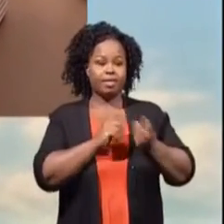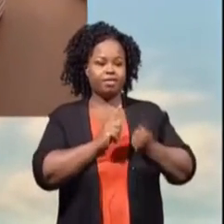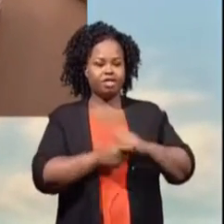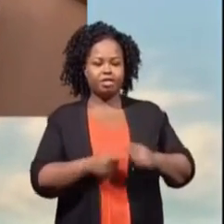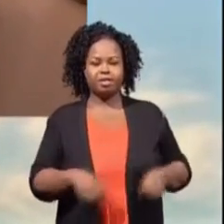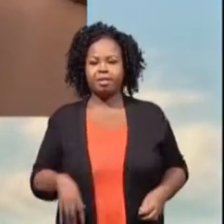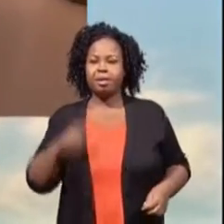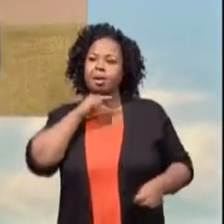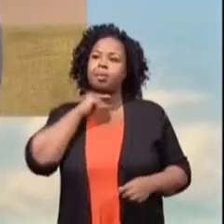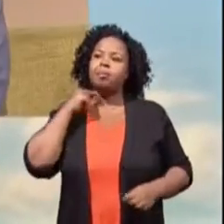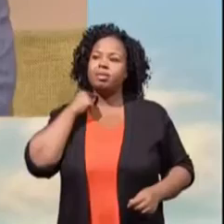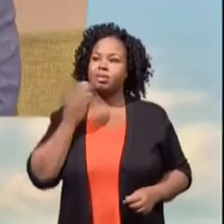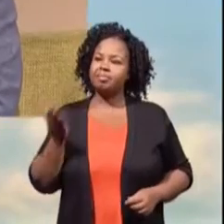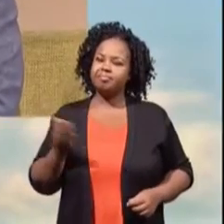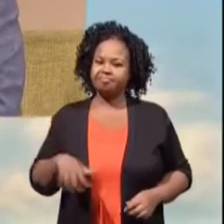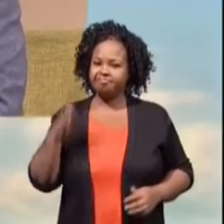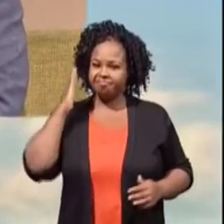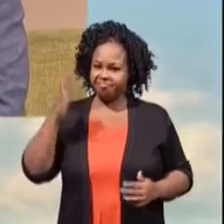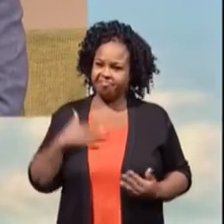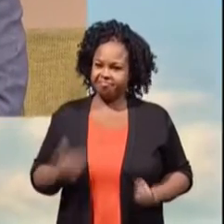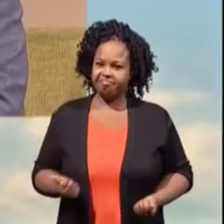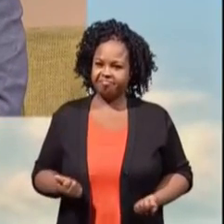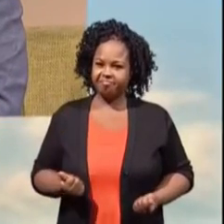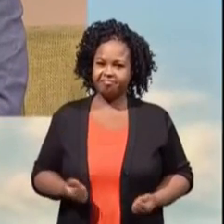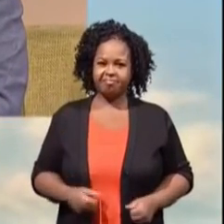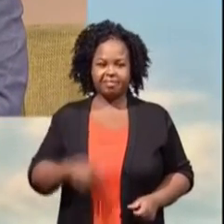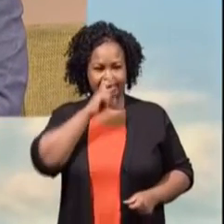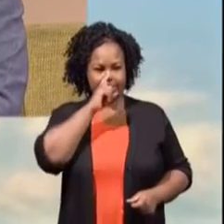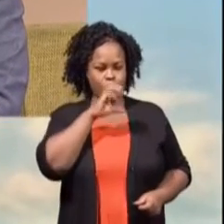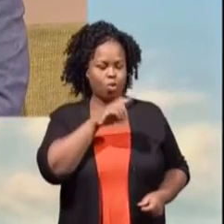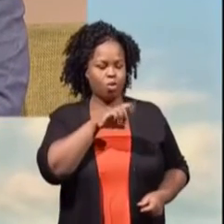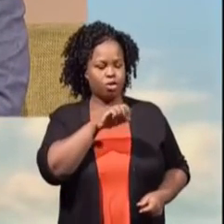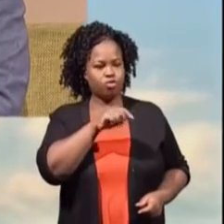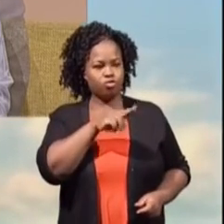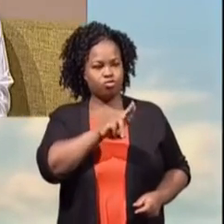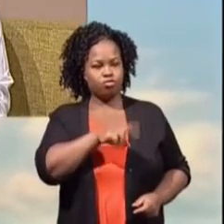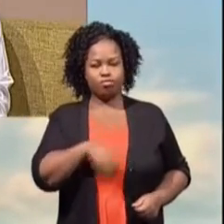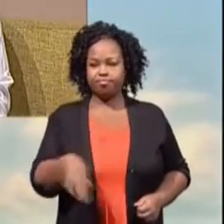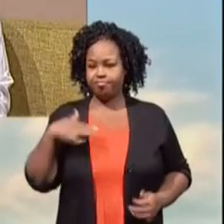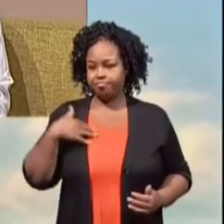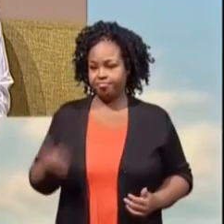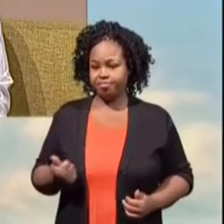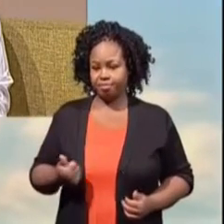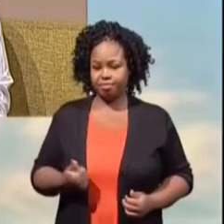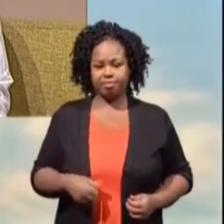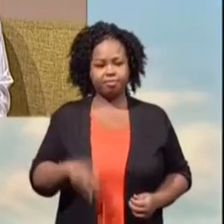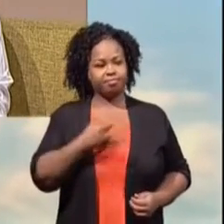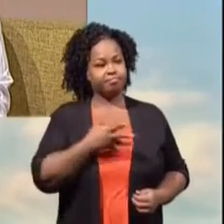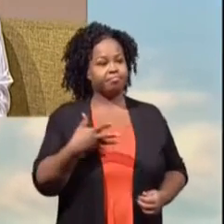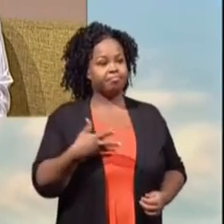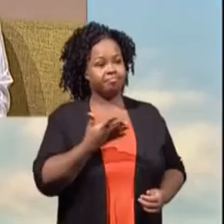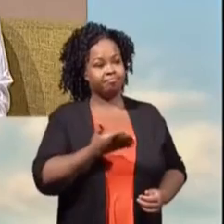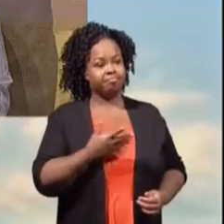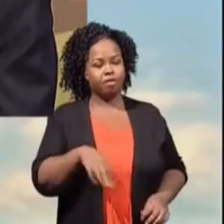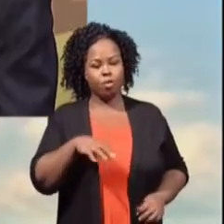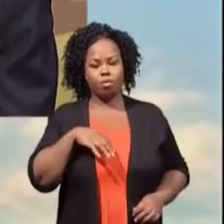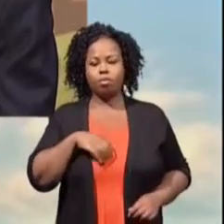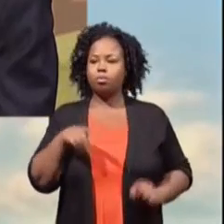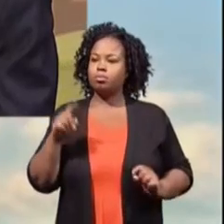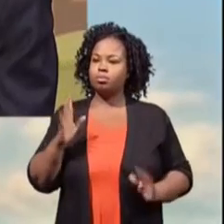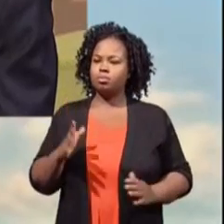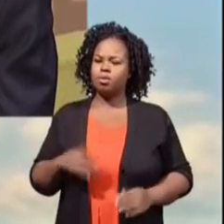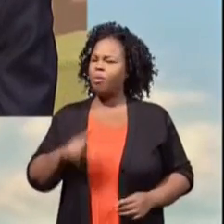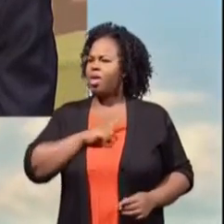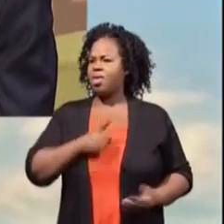Zwan? The guy. Ninjan Bob. I see. This is all right? The appellant. The pot. Me. The guy. The guy. Me. Why,